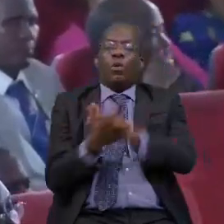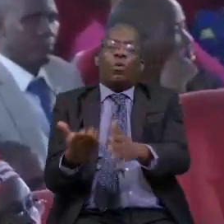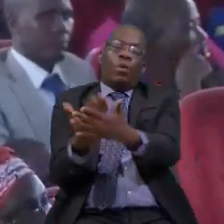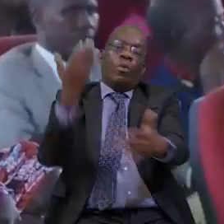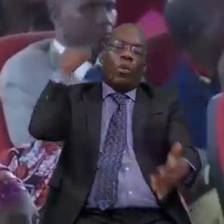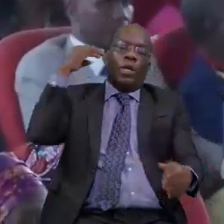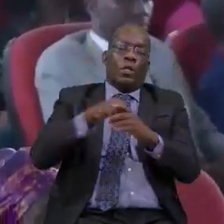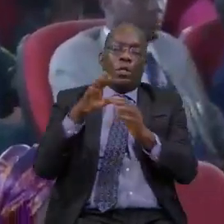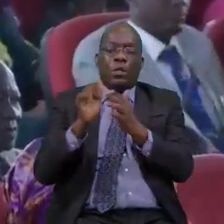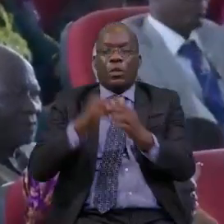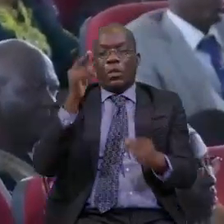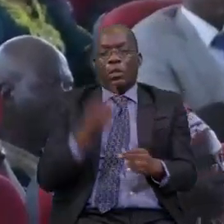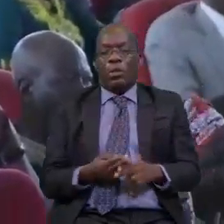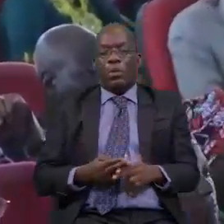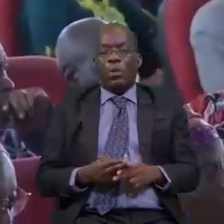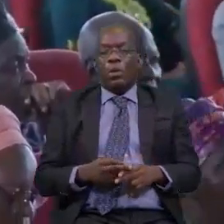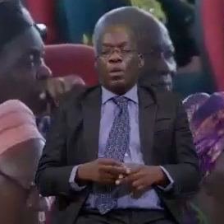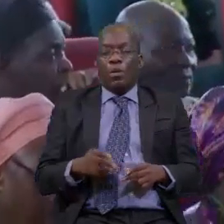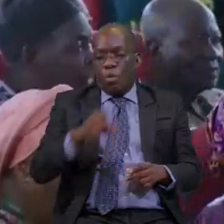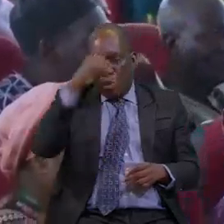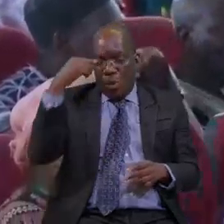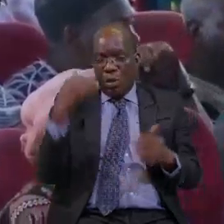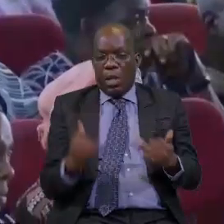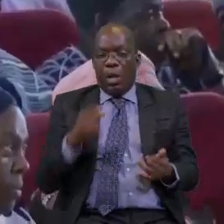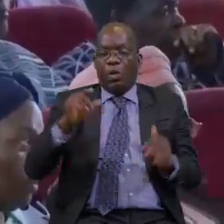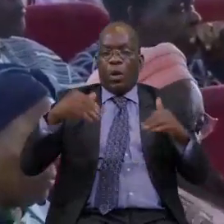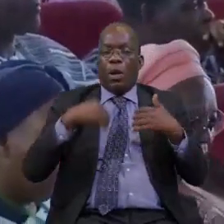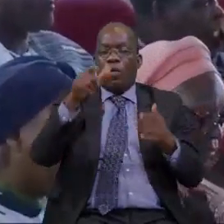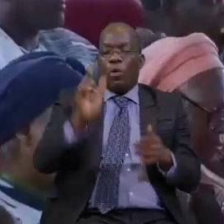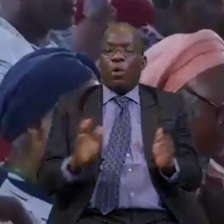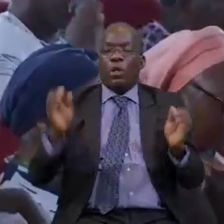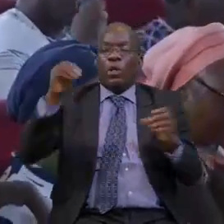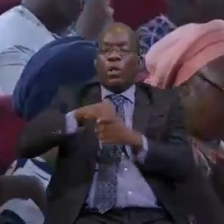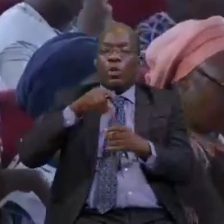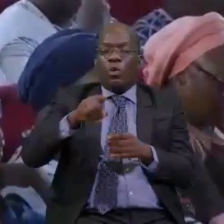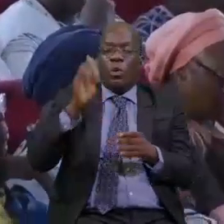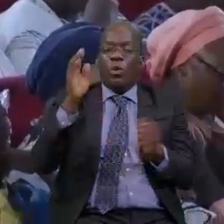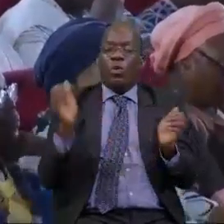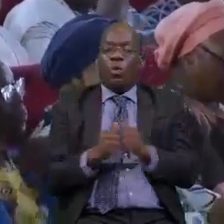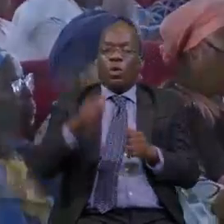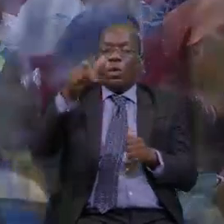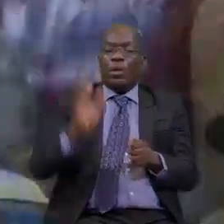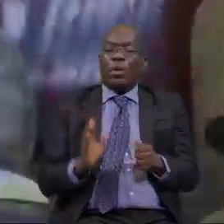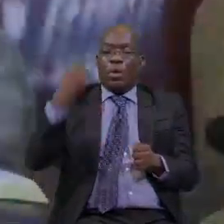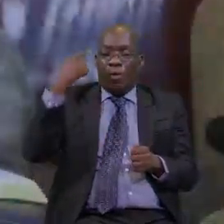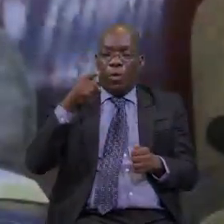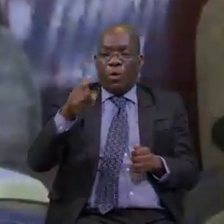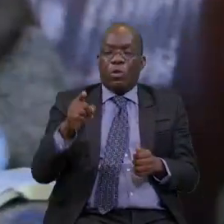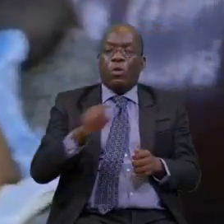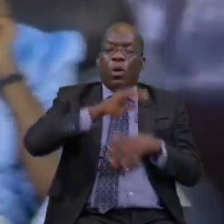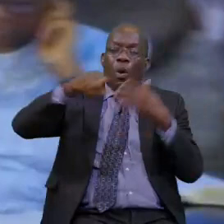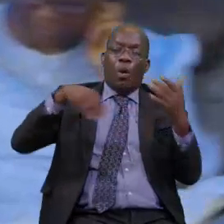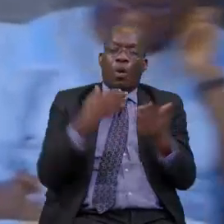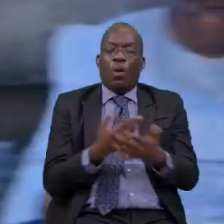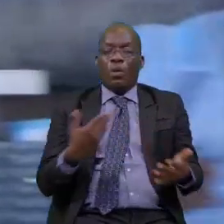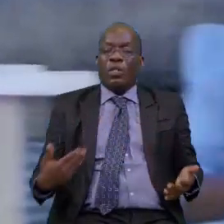now with God in you, with God for you, with God by you, all things are possible.